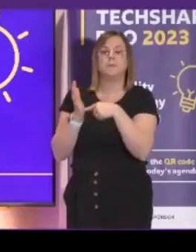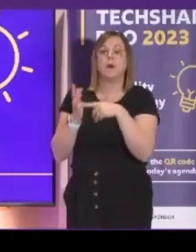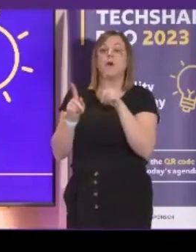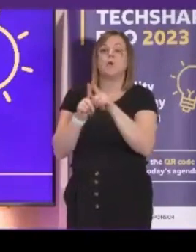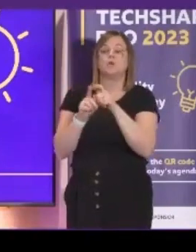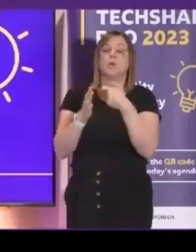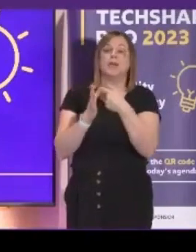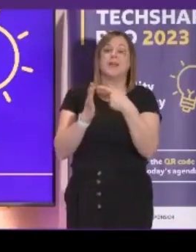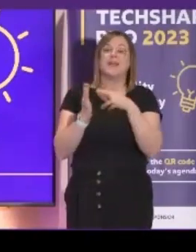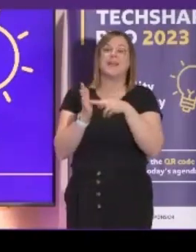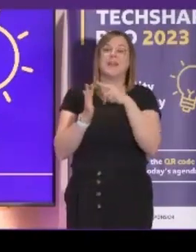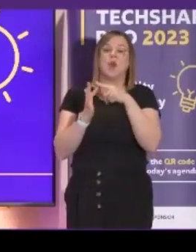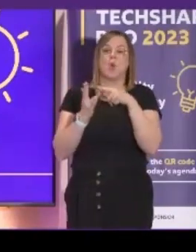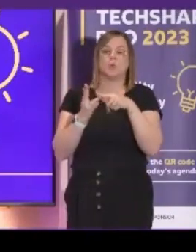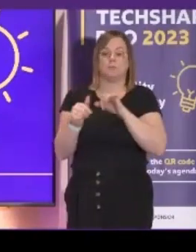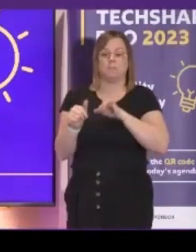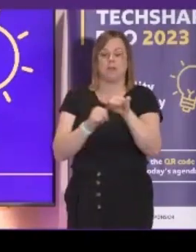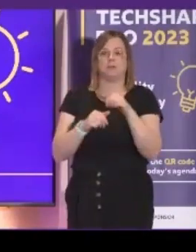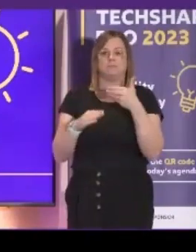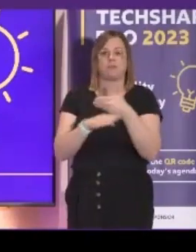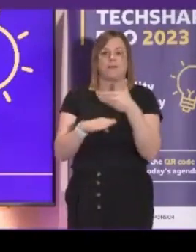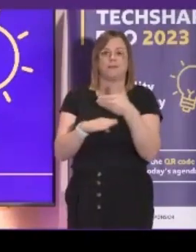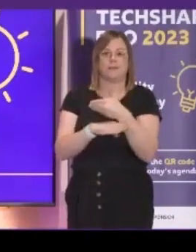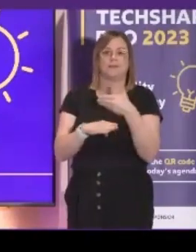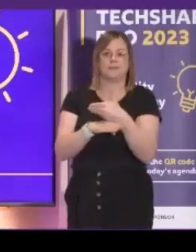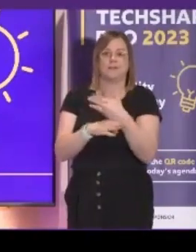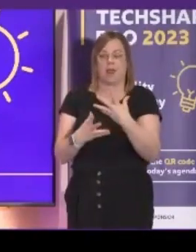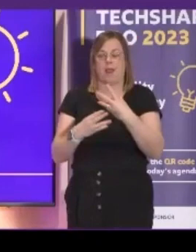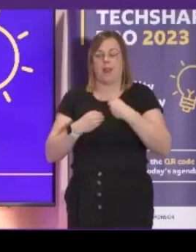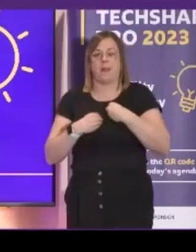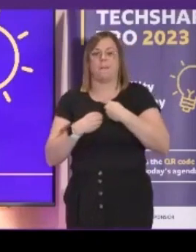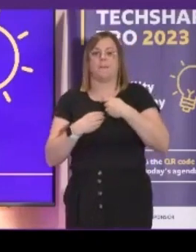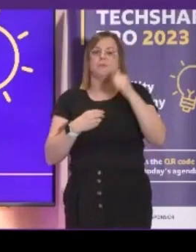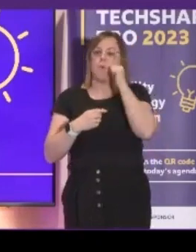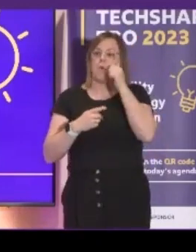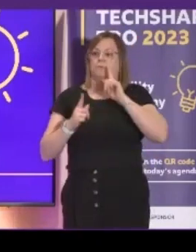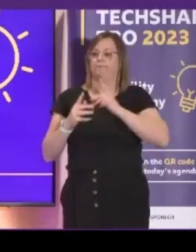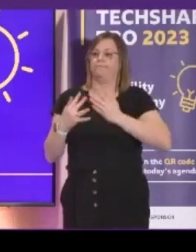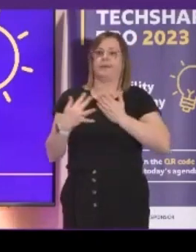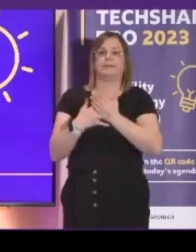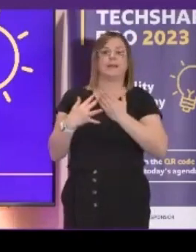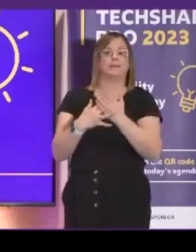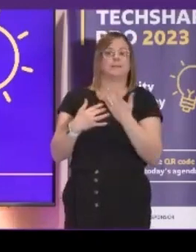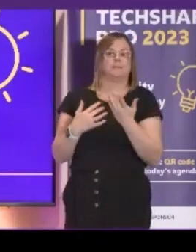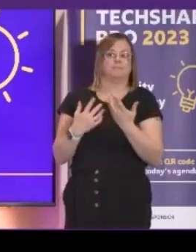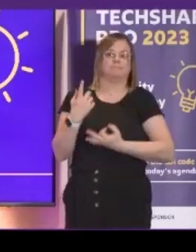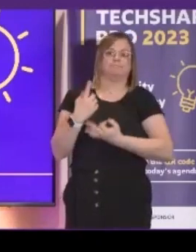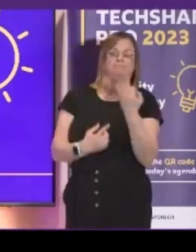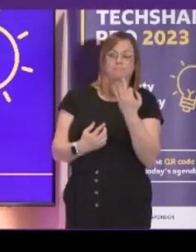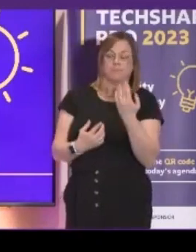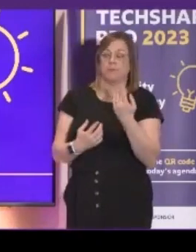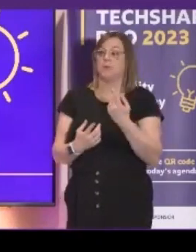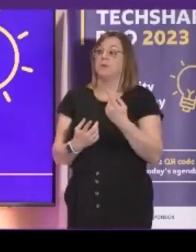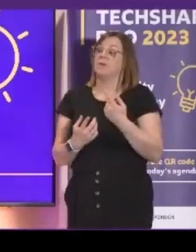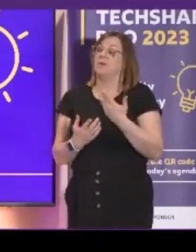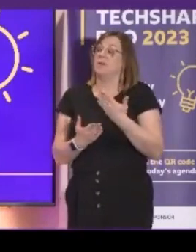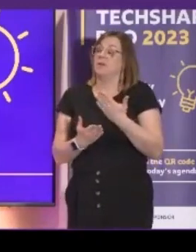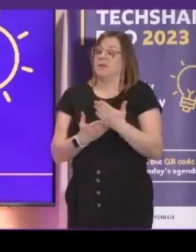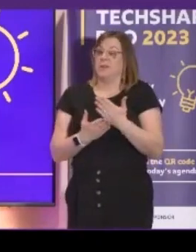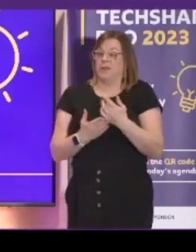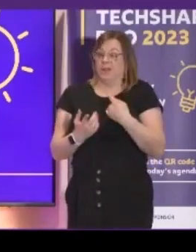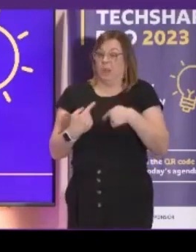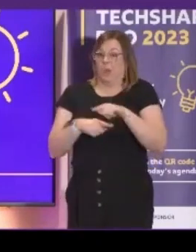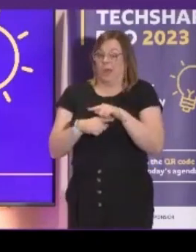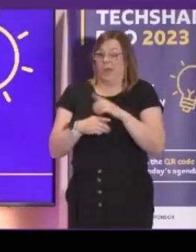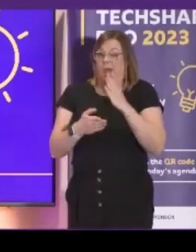when it comes to accessibility, and we're past the point now of